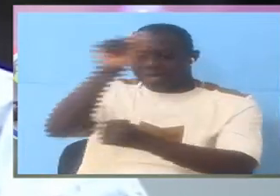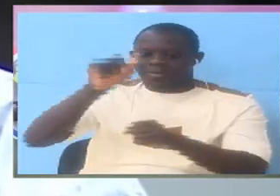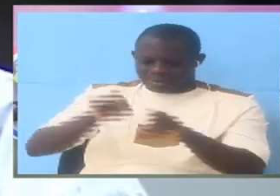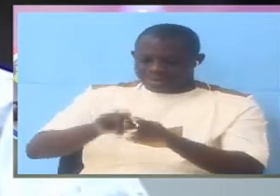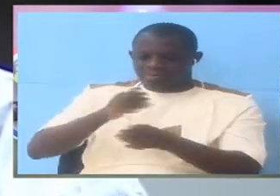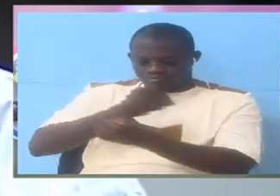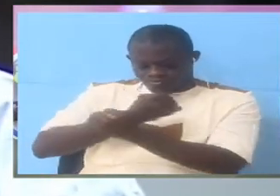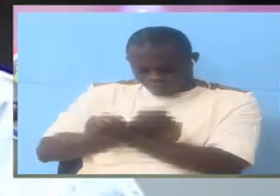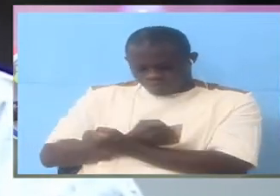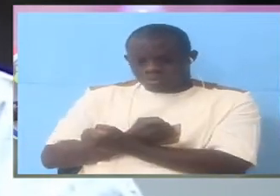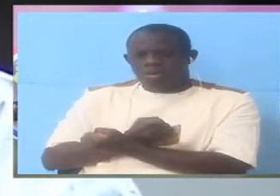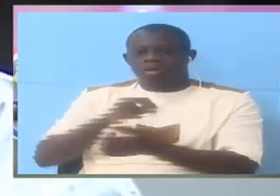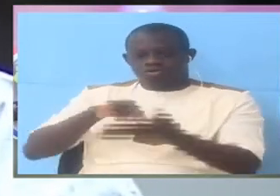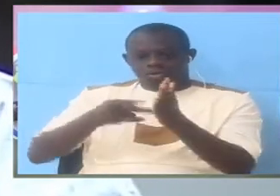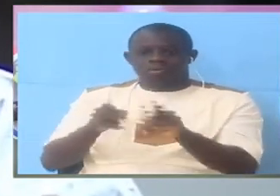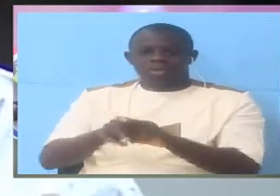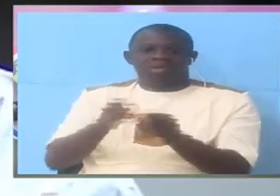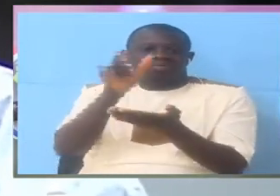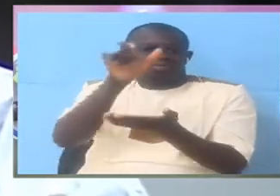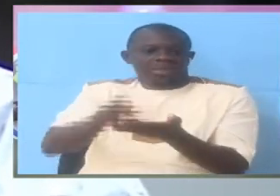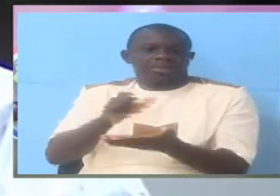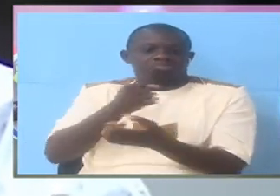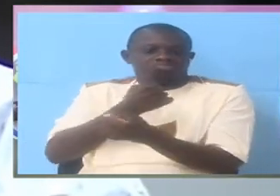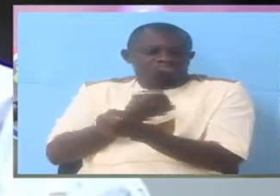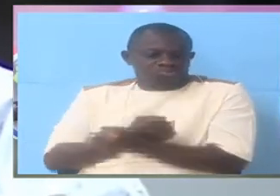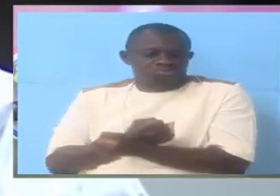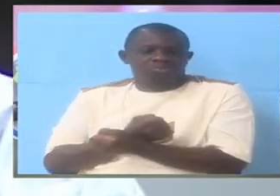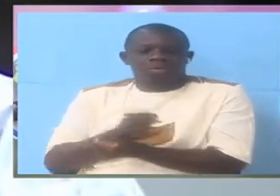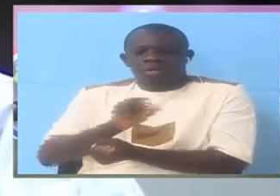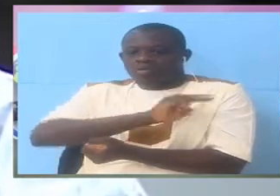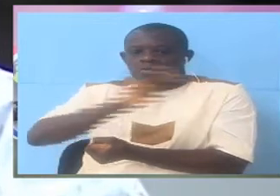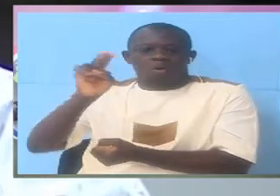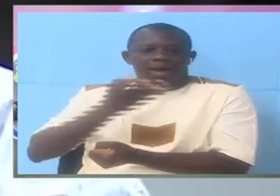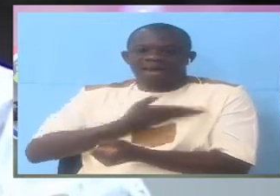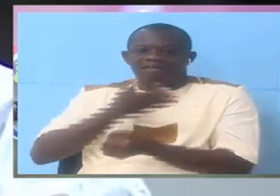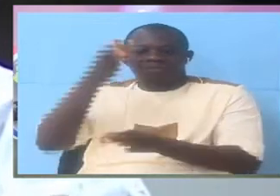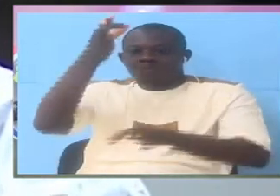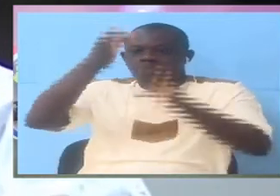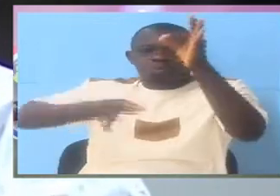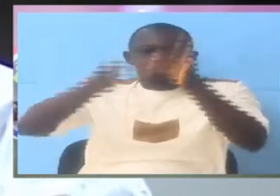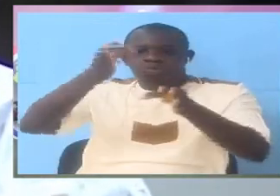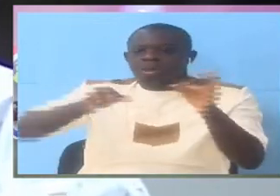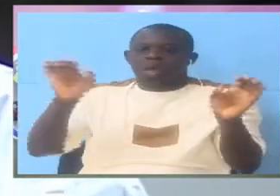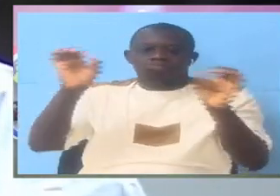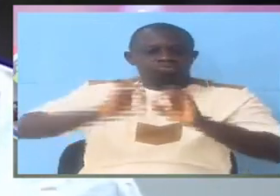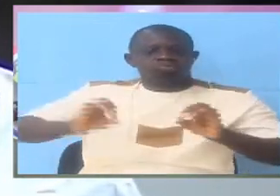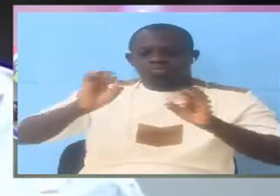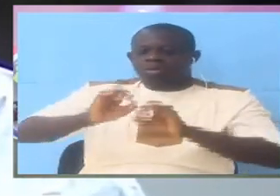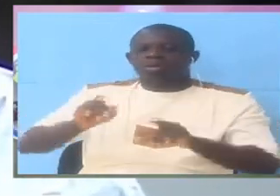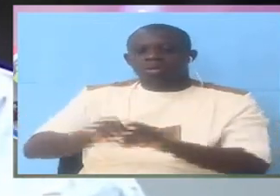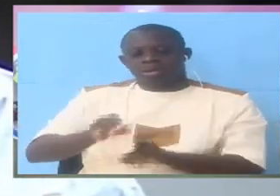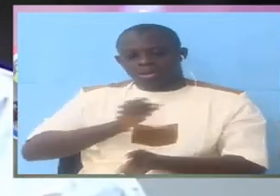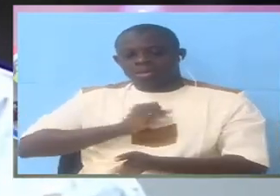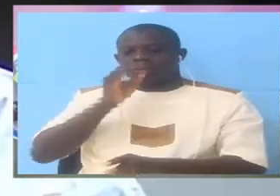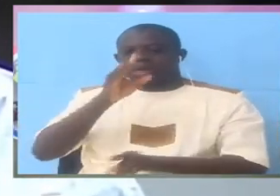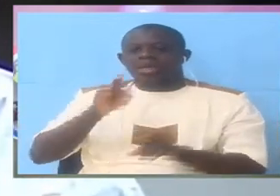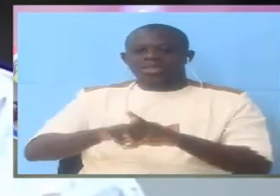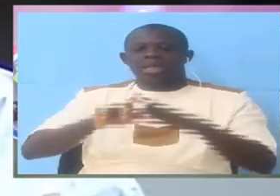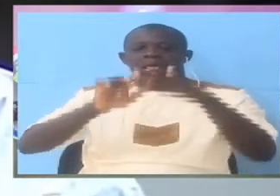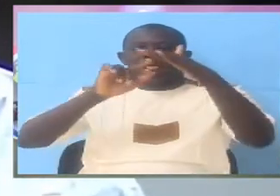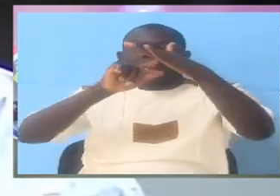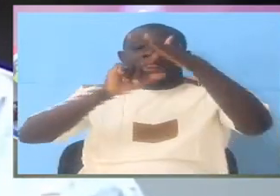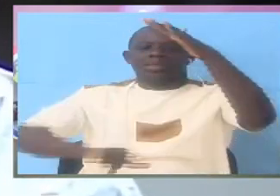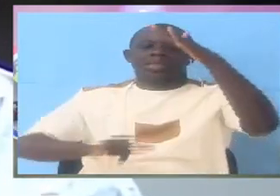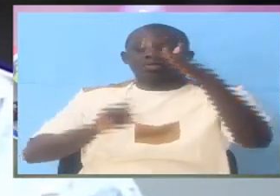point. Detention without trial. It was less than 24 hours anyway. The detention is less than 24